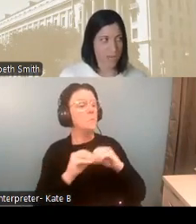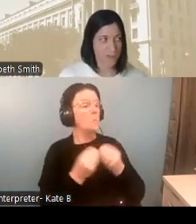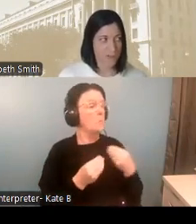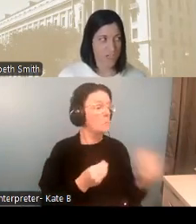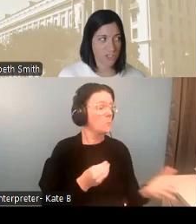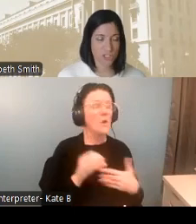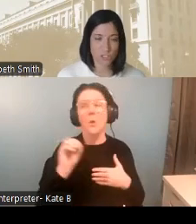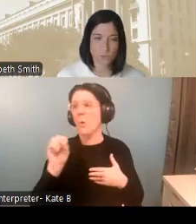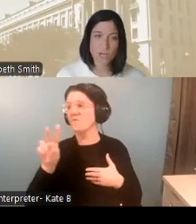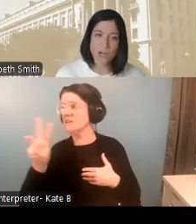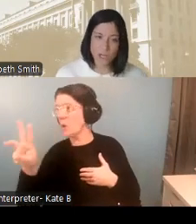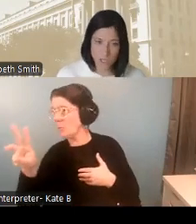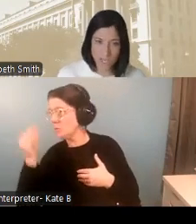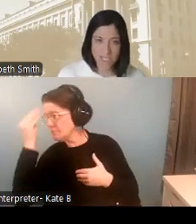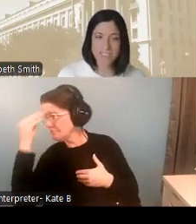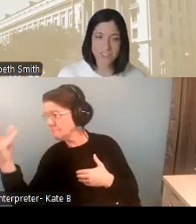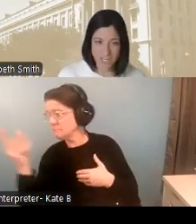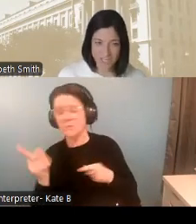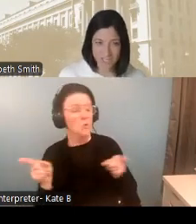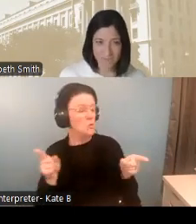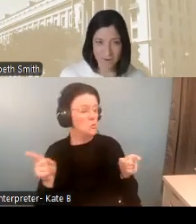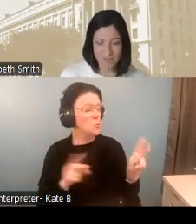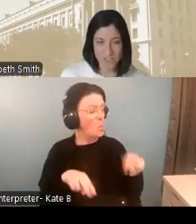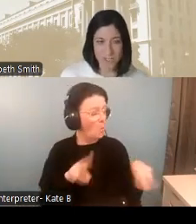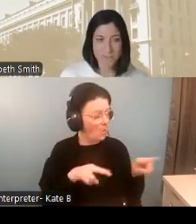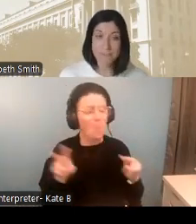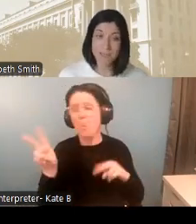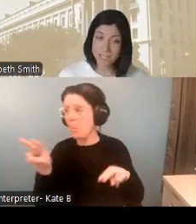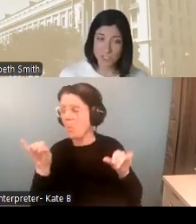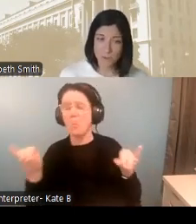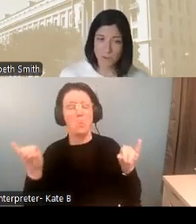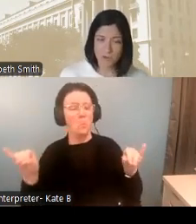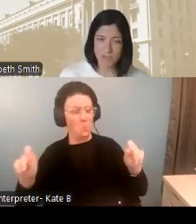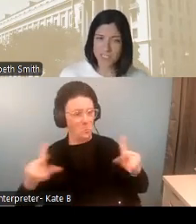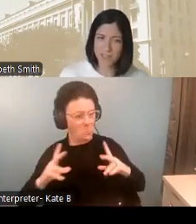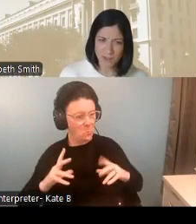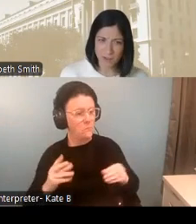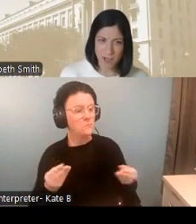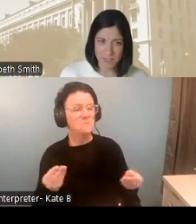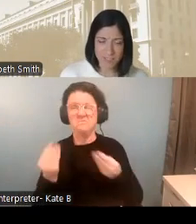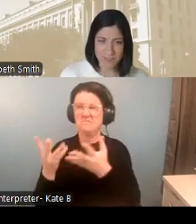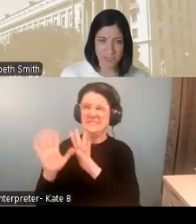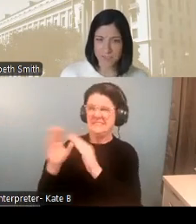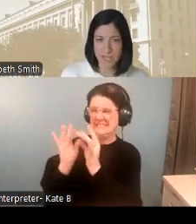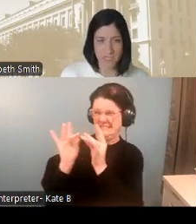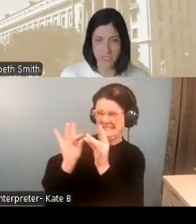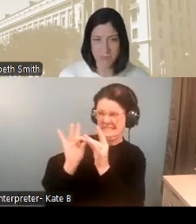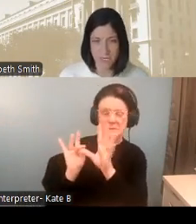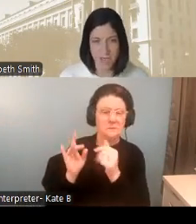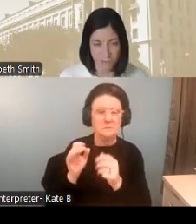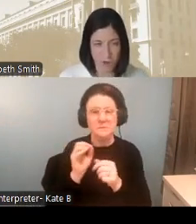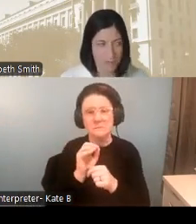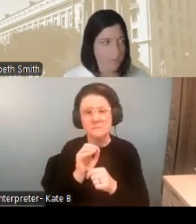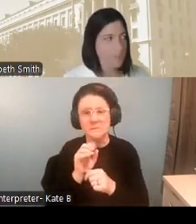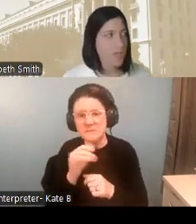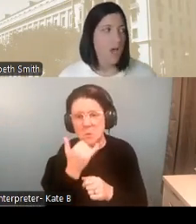OVW to have a chance to look at it, digest the information, let us know if there are any technical comments, if there's anything that we might